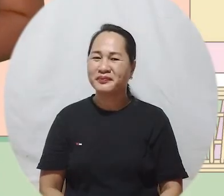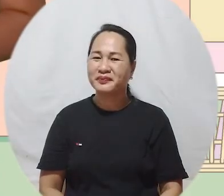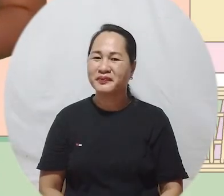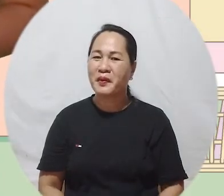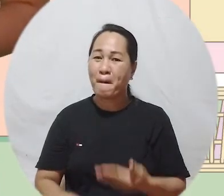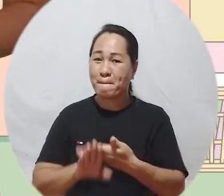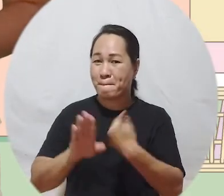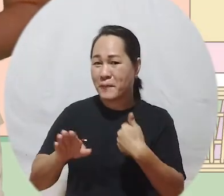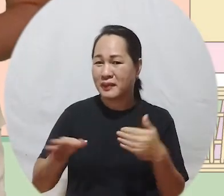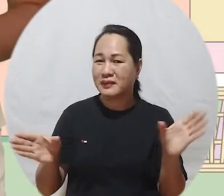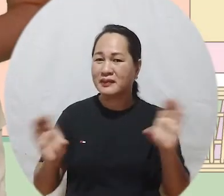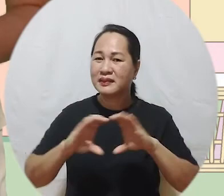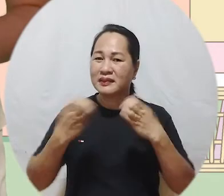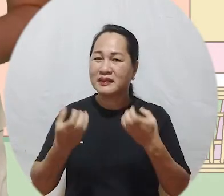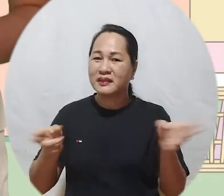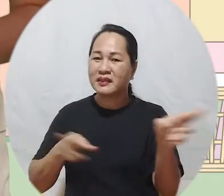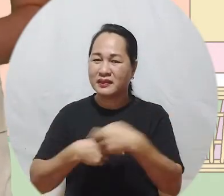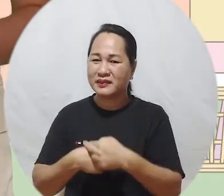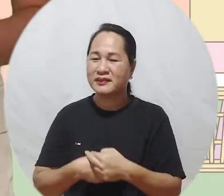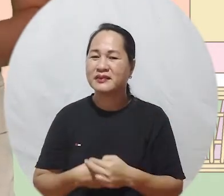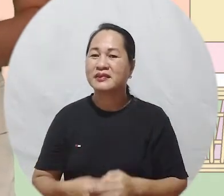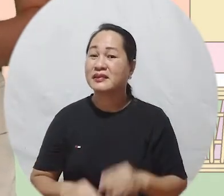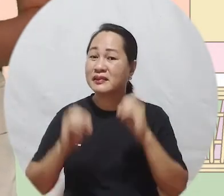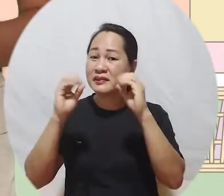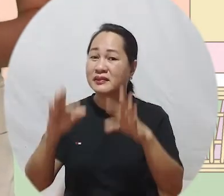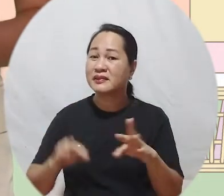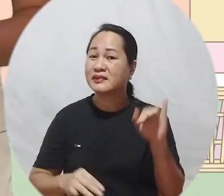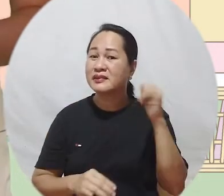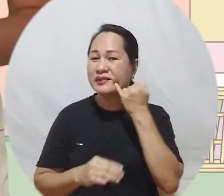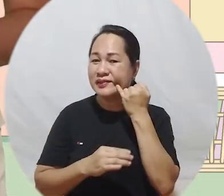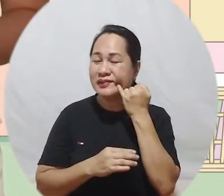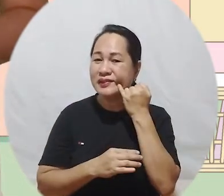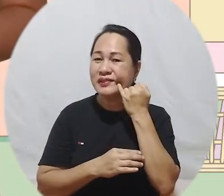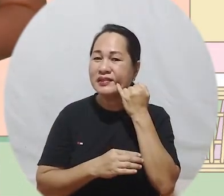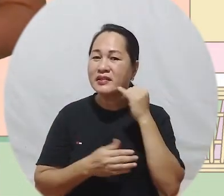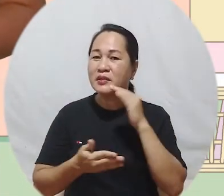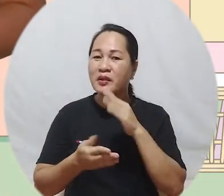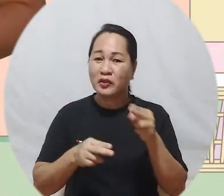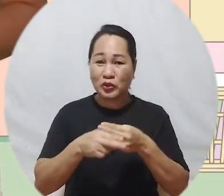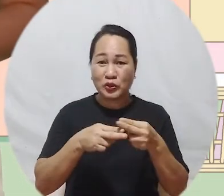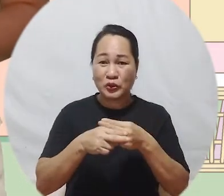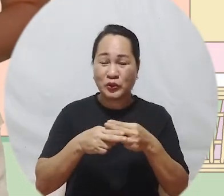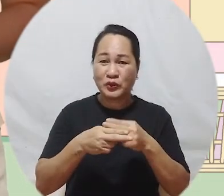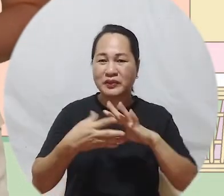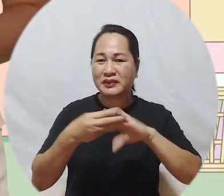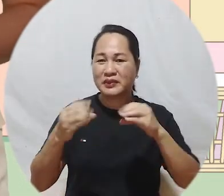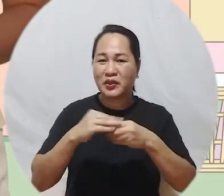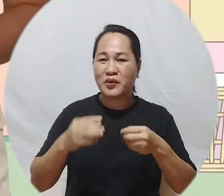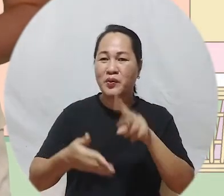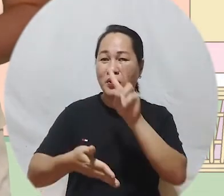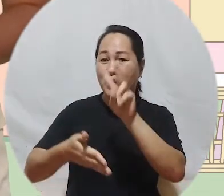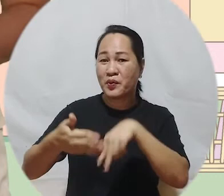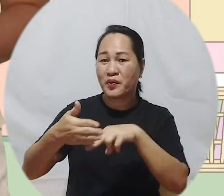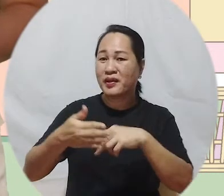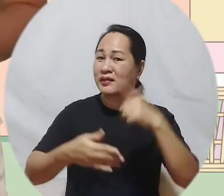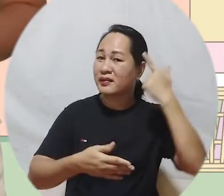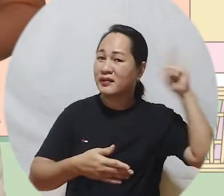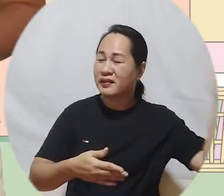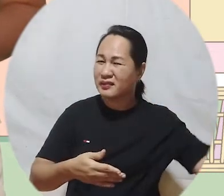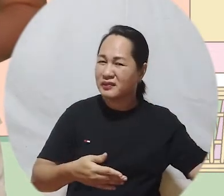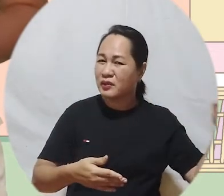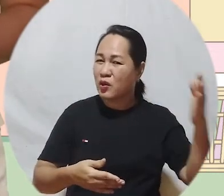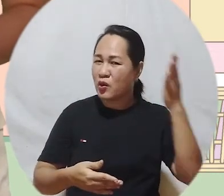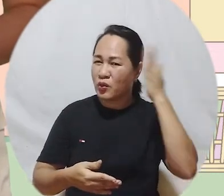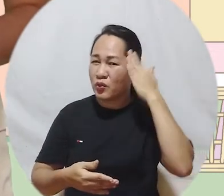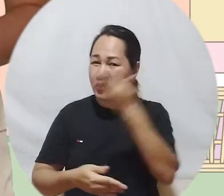Alright, we are back in the classroom. This time, Teacher Jen and I have some short stories that we will read aloud. And you have